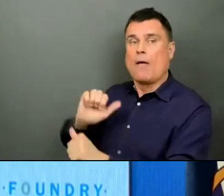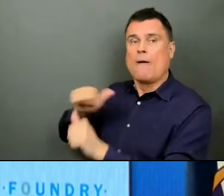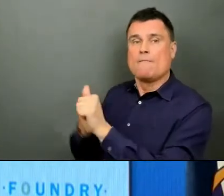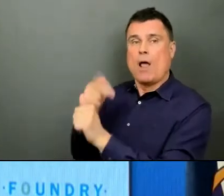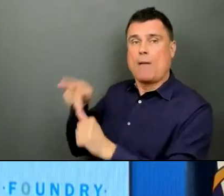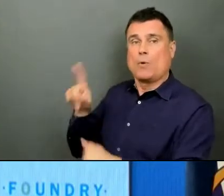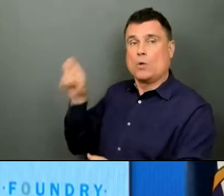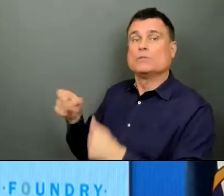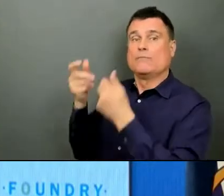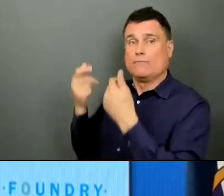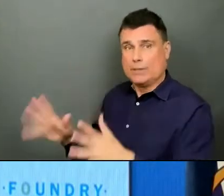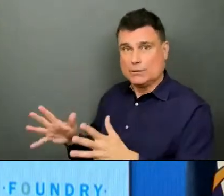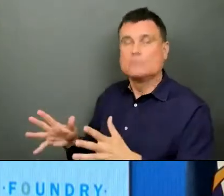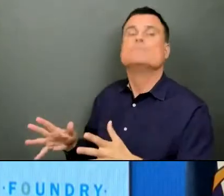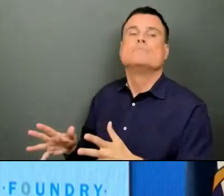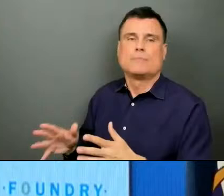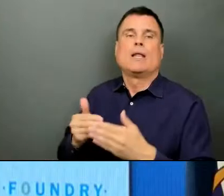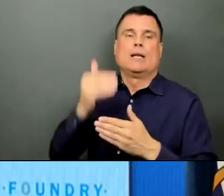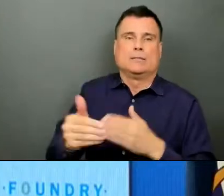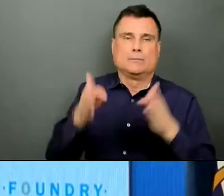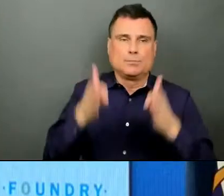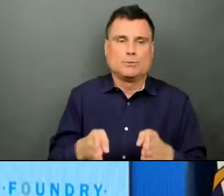Lawrence, Czech News.